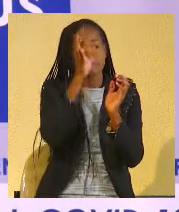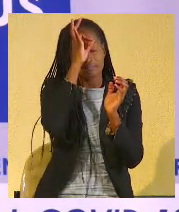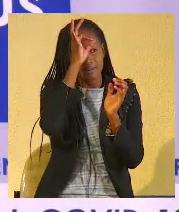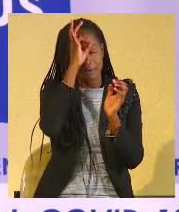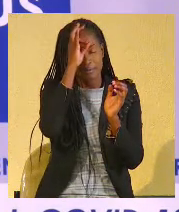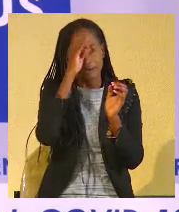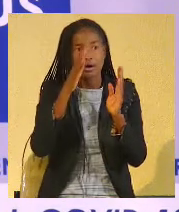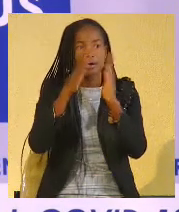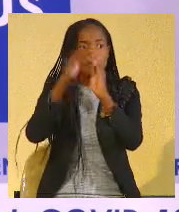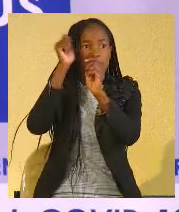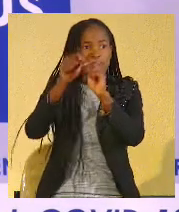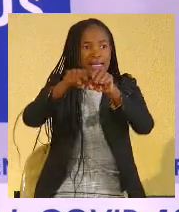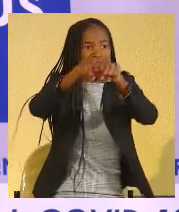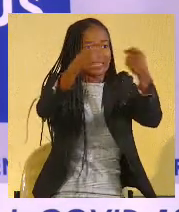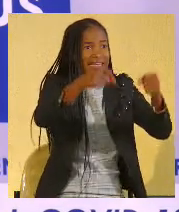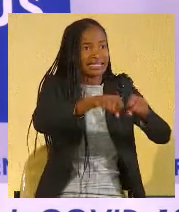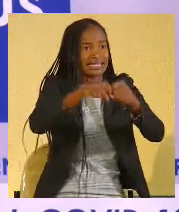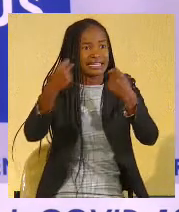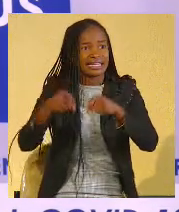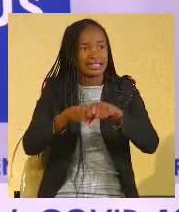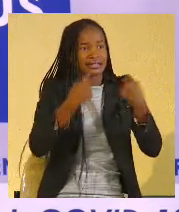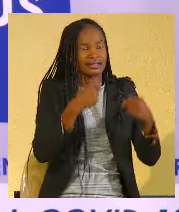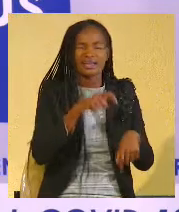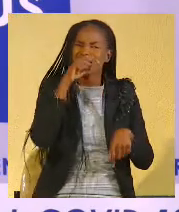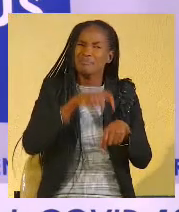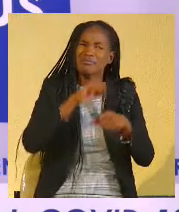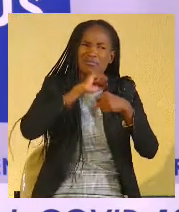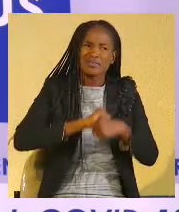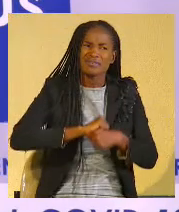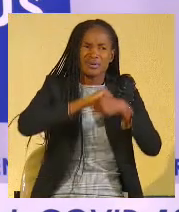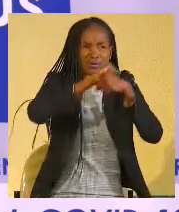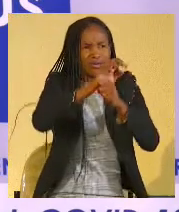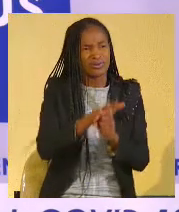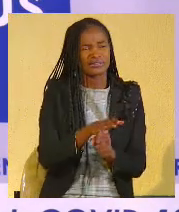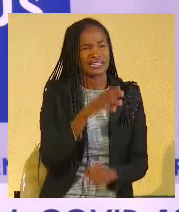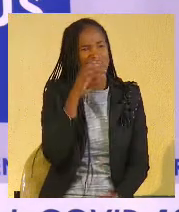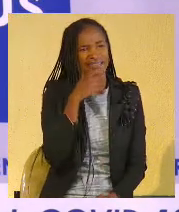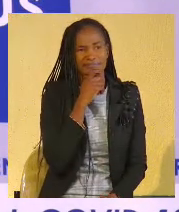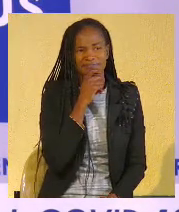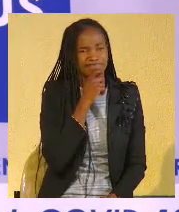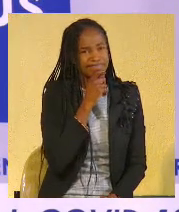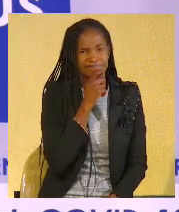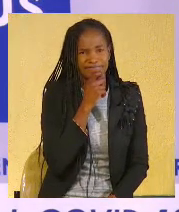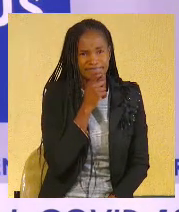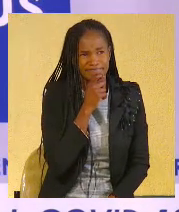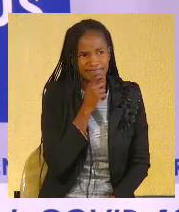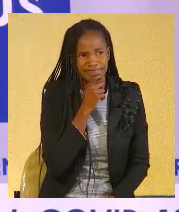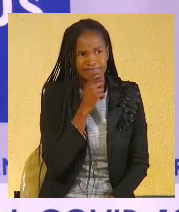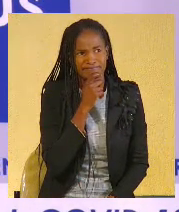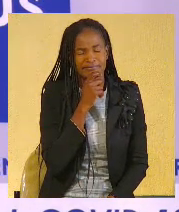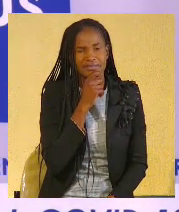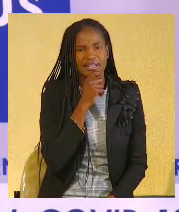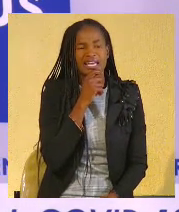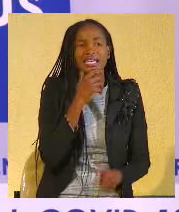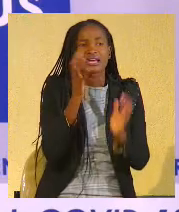is an extraordinary time, and obviously one would expect the police at least